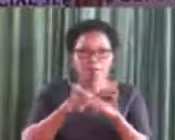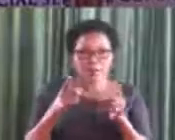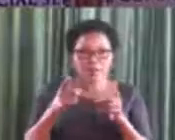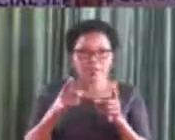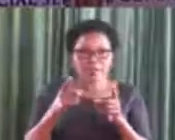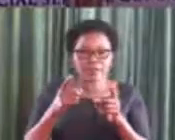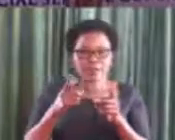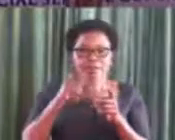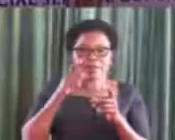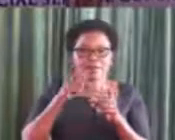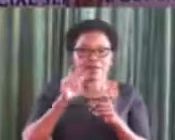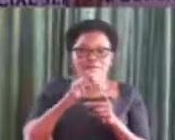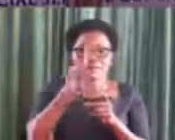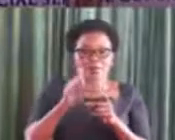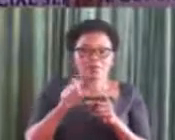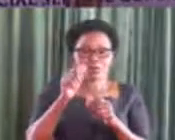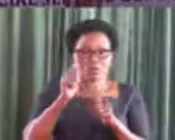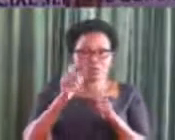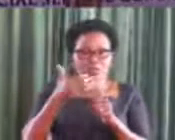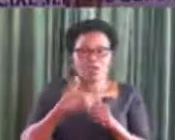a question which has